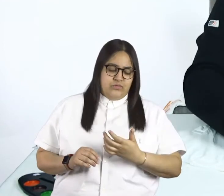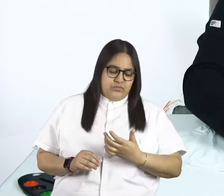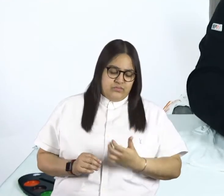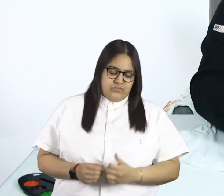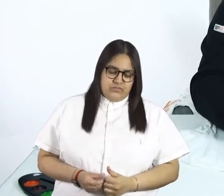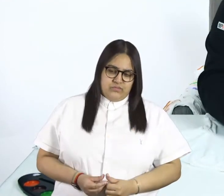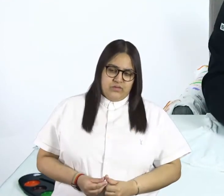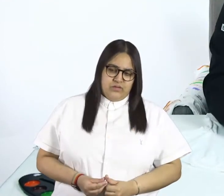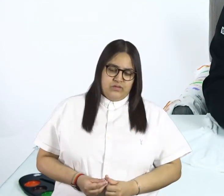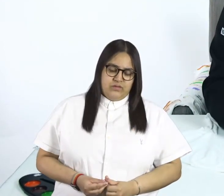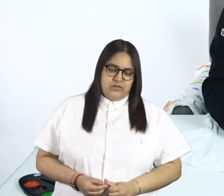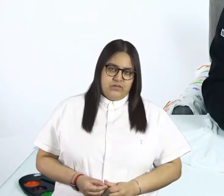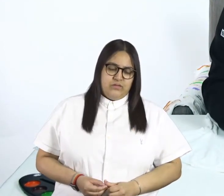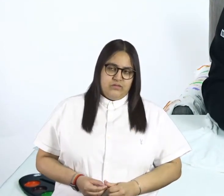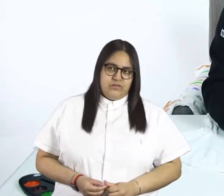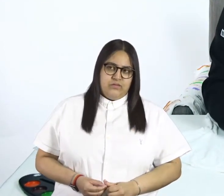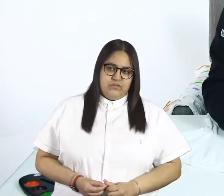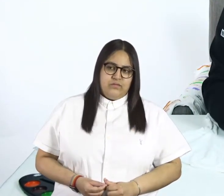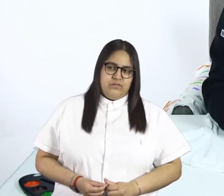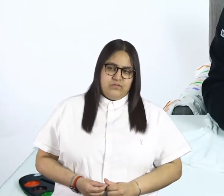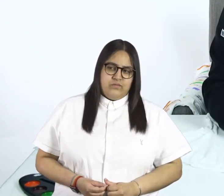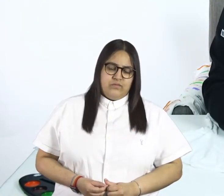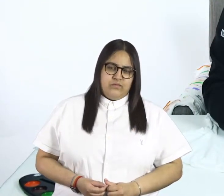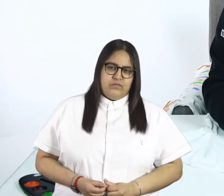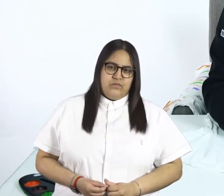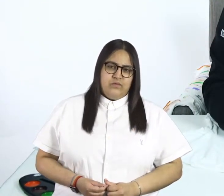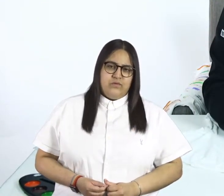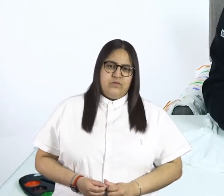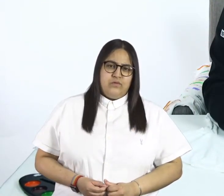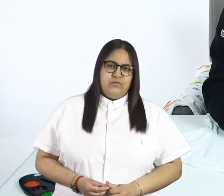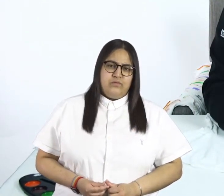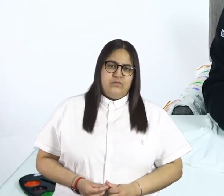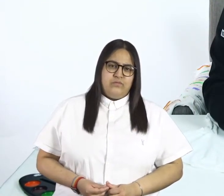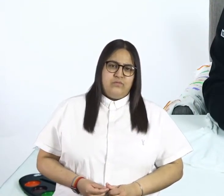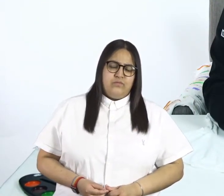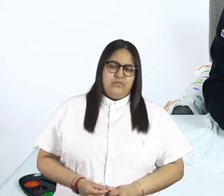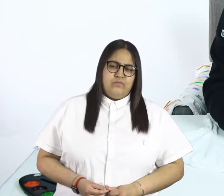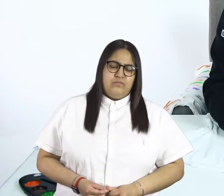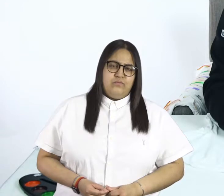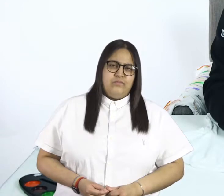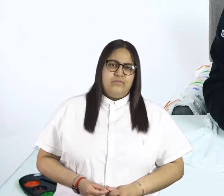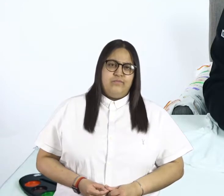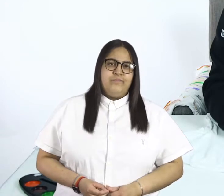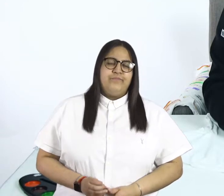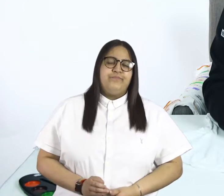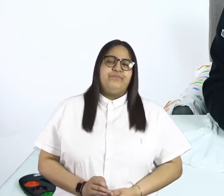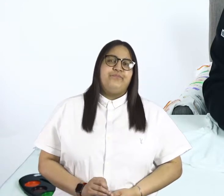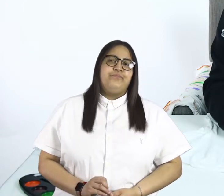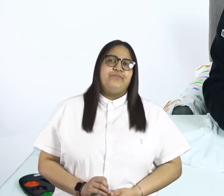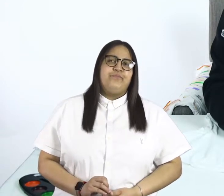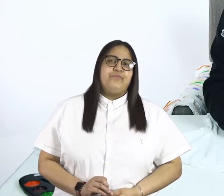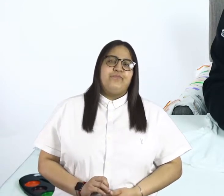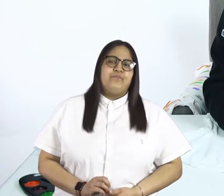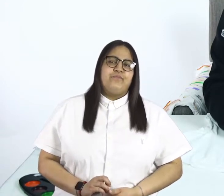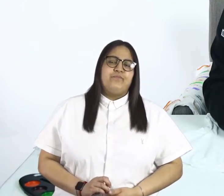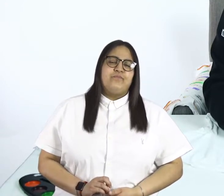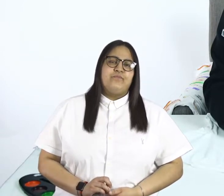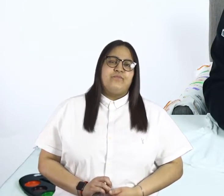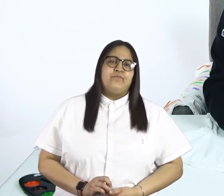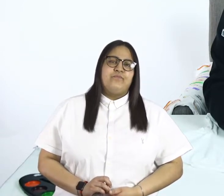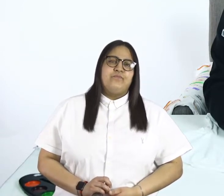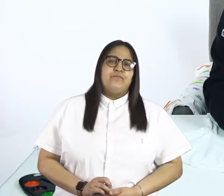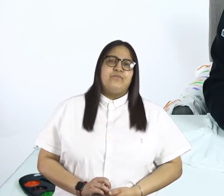as an outline. So all you're going to do is literally just go along the